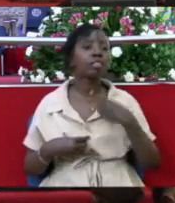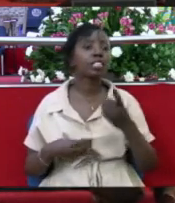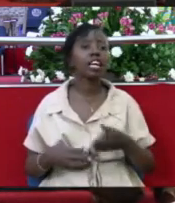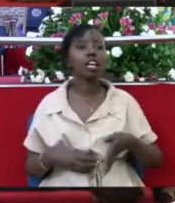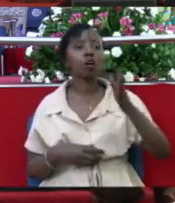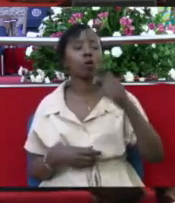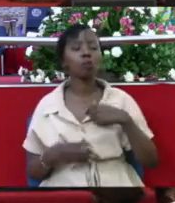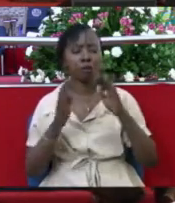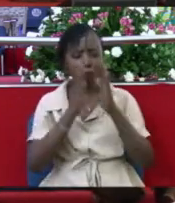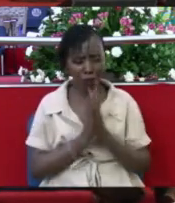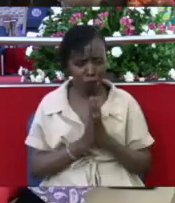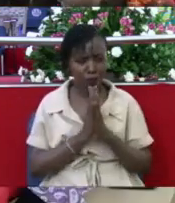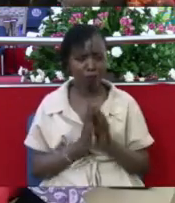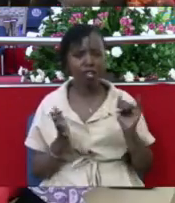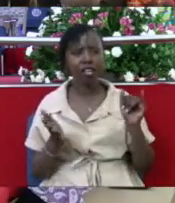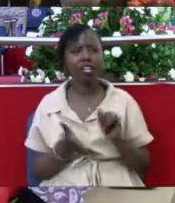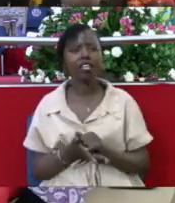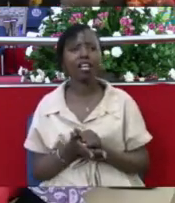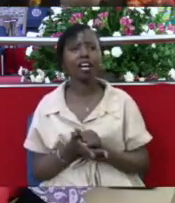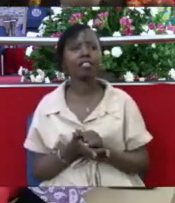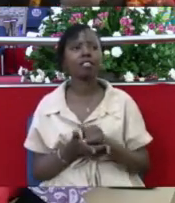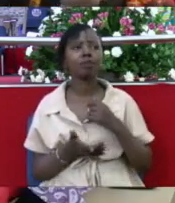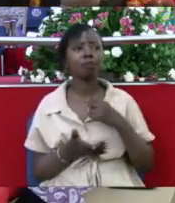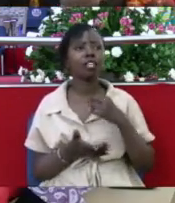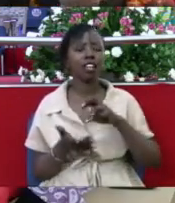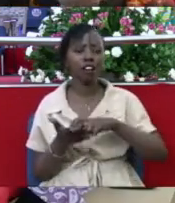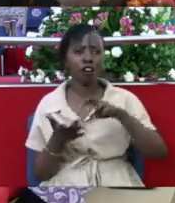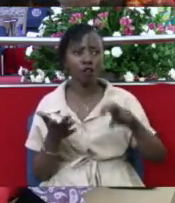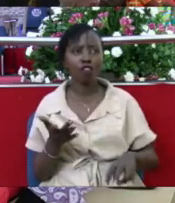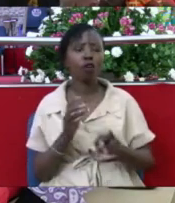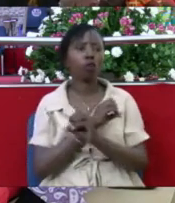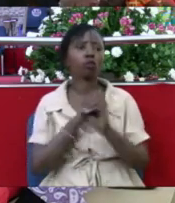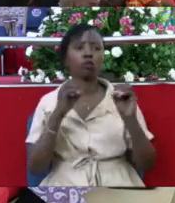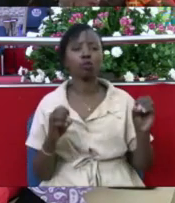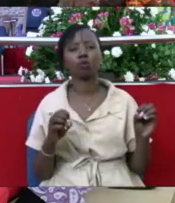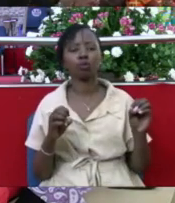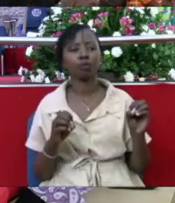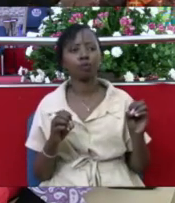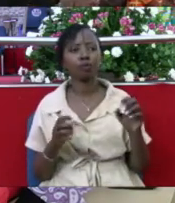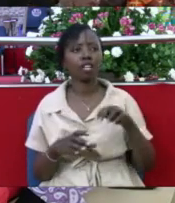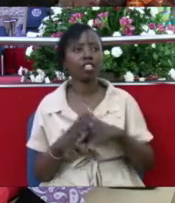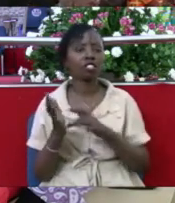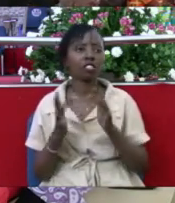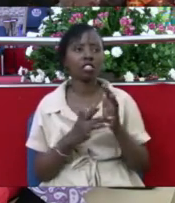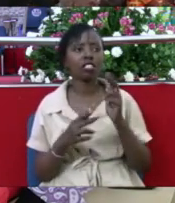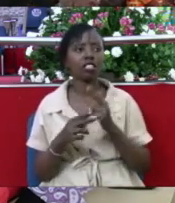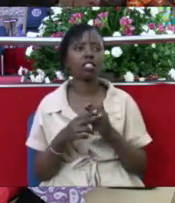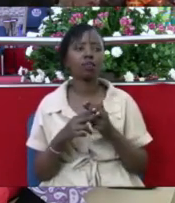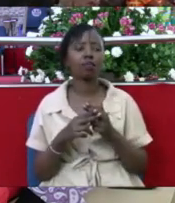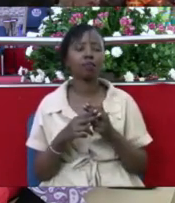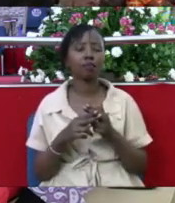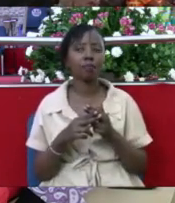Jiambie jeke kwa Mungu sana. That I will not fall out from this that you have called me at this race. Hapa mahali hapa. In the name of Jesus. Katika jina la